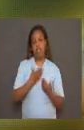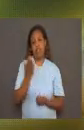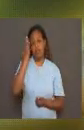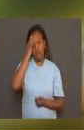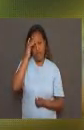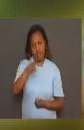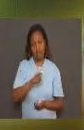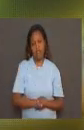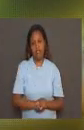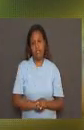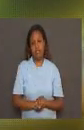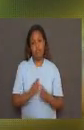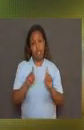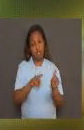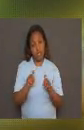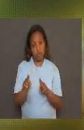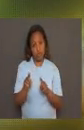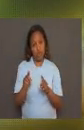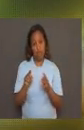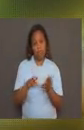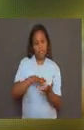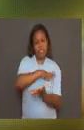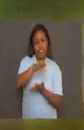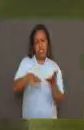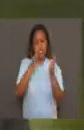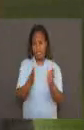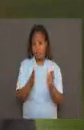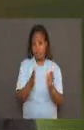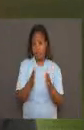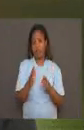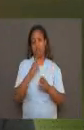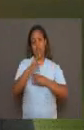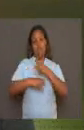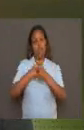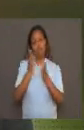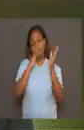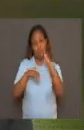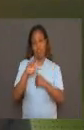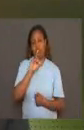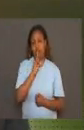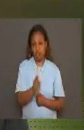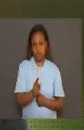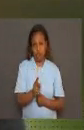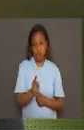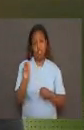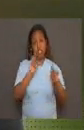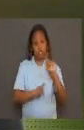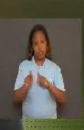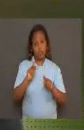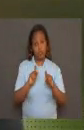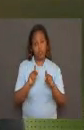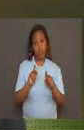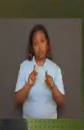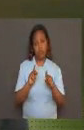Similarly, terrorism is a global problem. People cannot help to